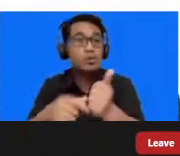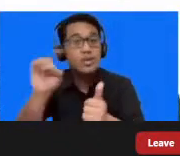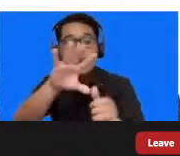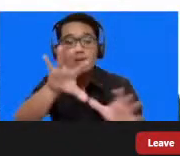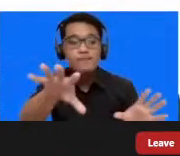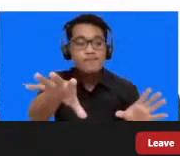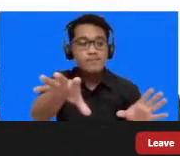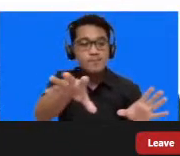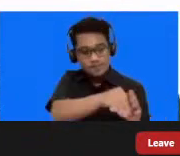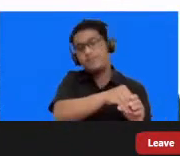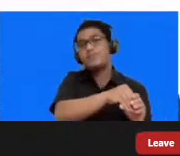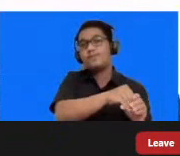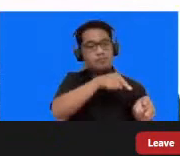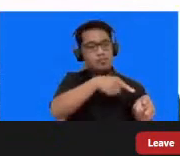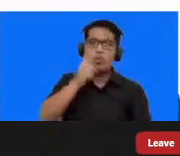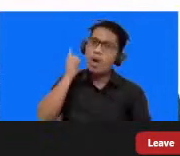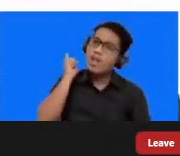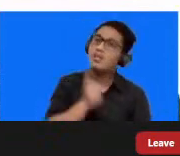DMCs